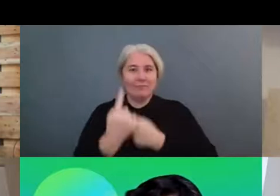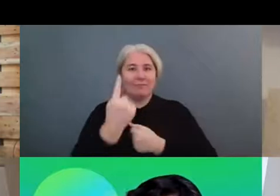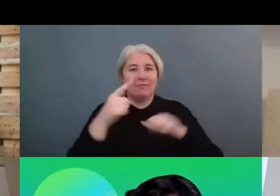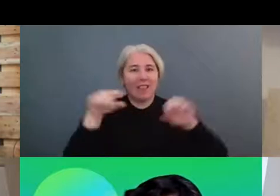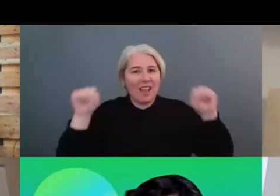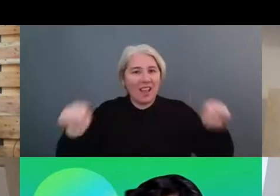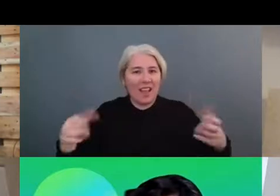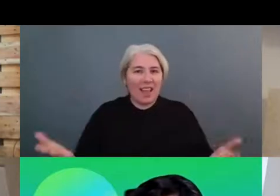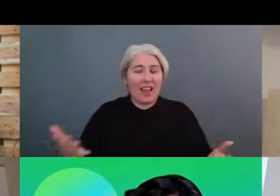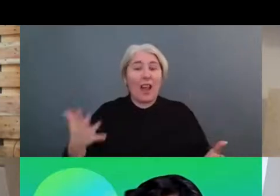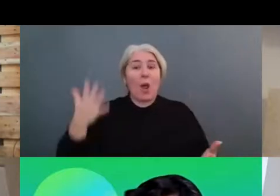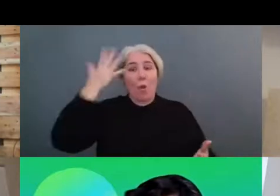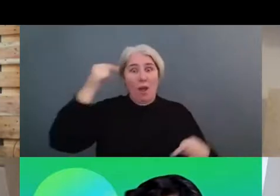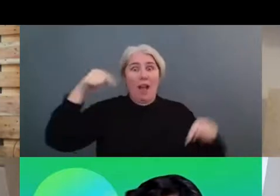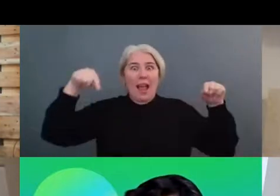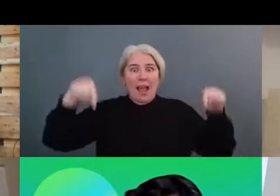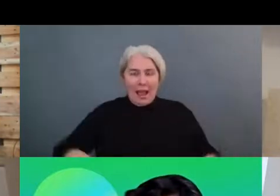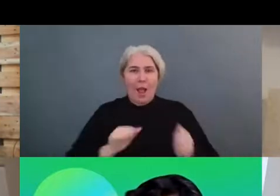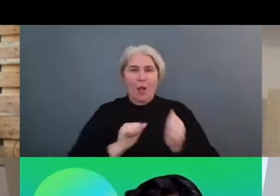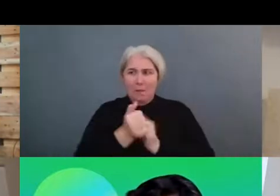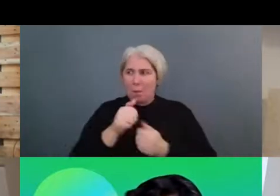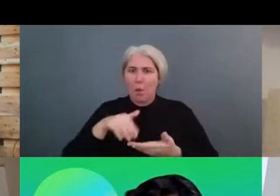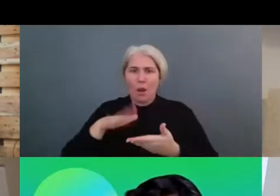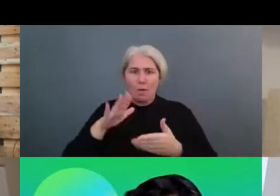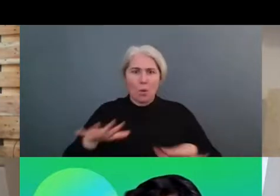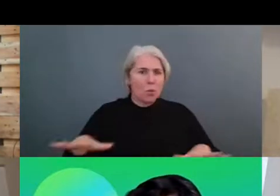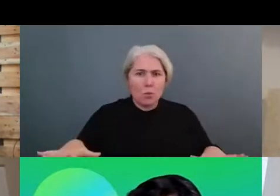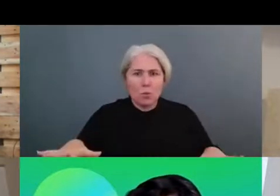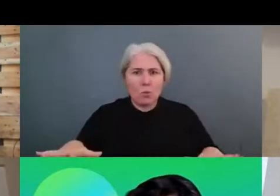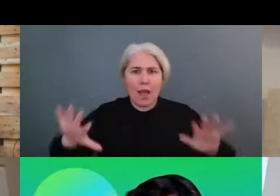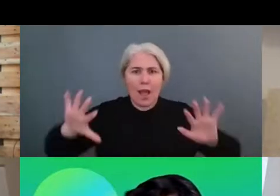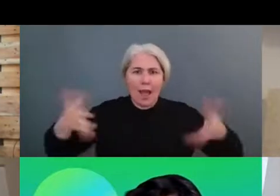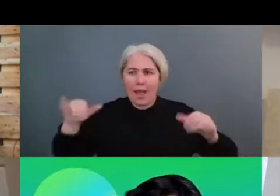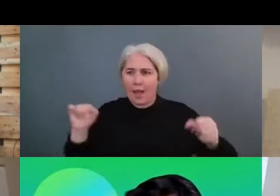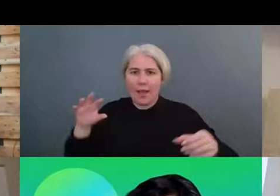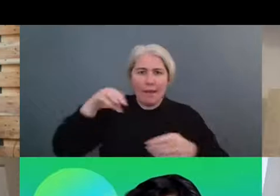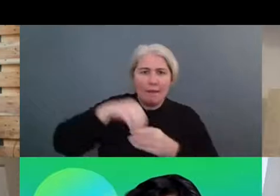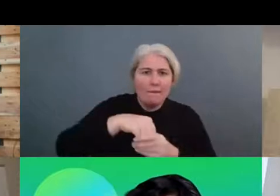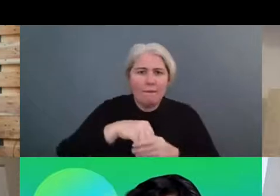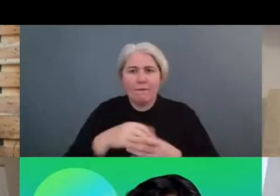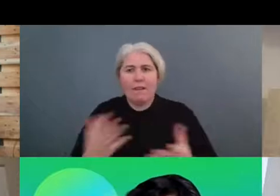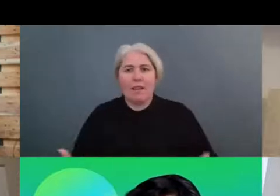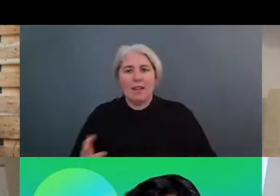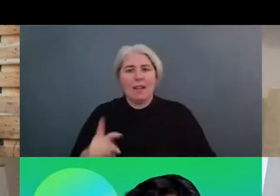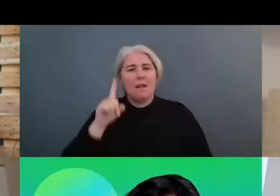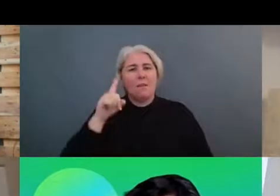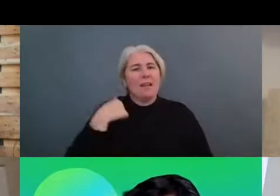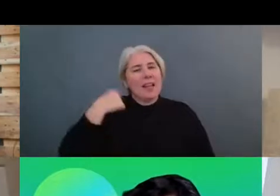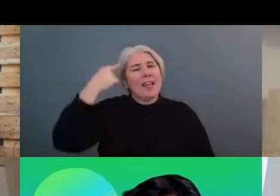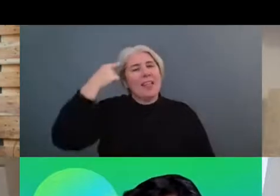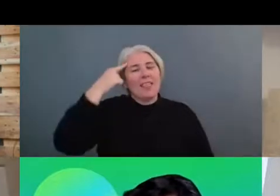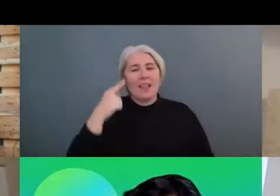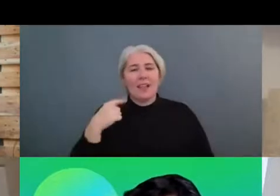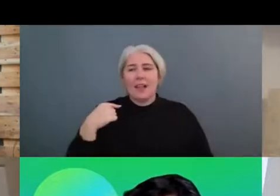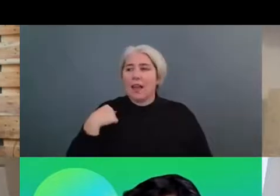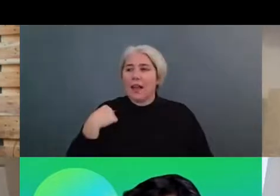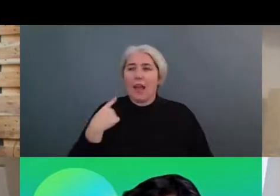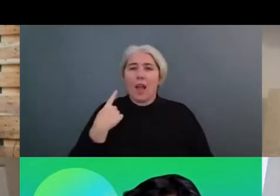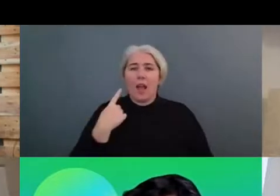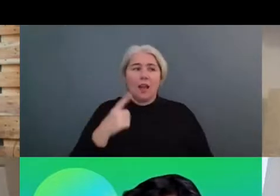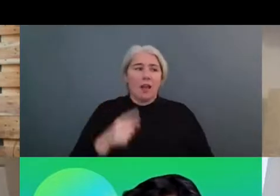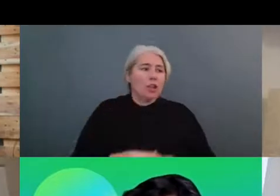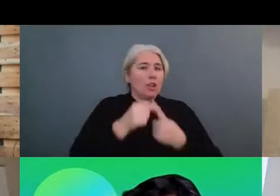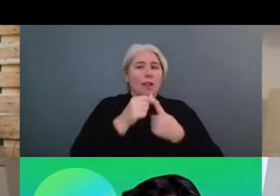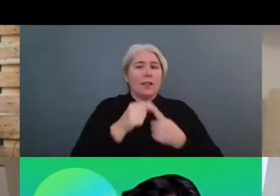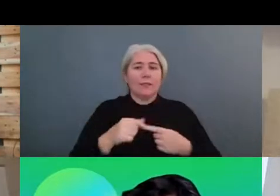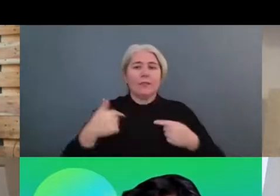this global climate movement, but simply signing a pledge or making a promise are no longer